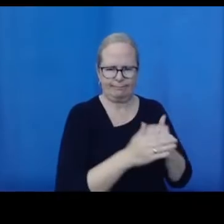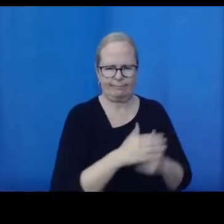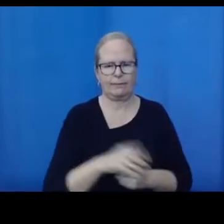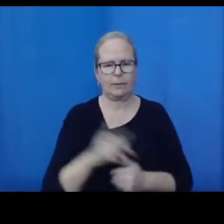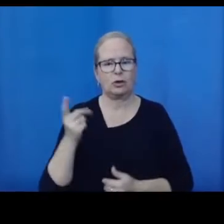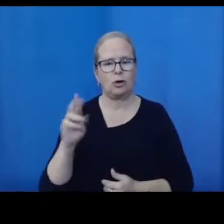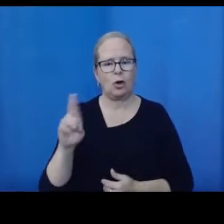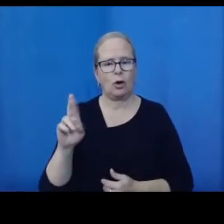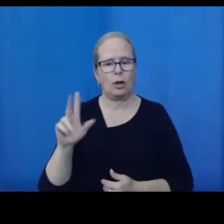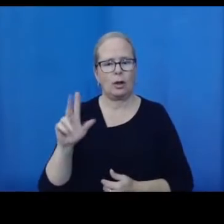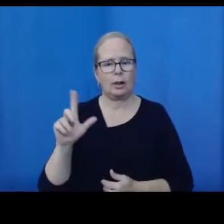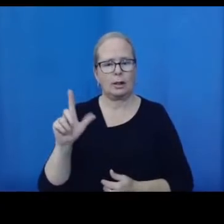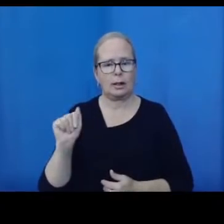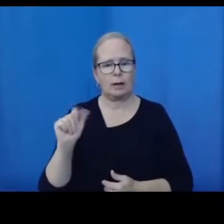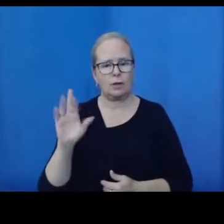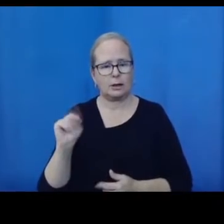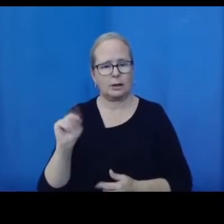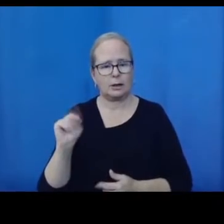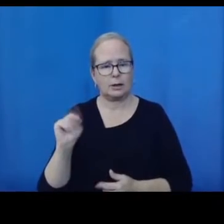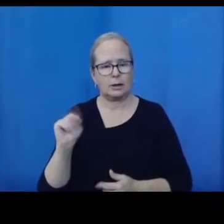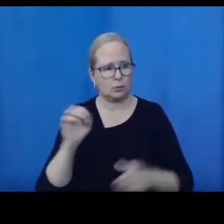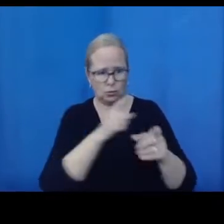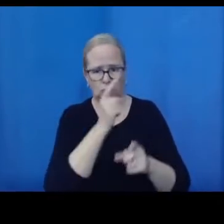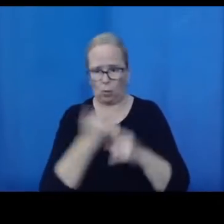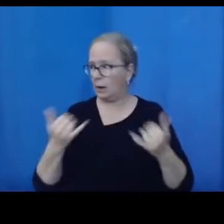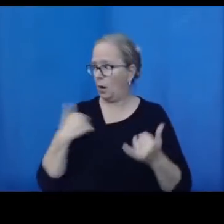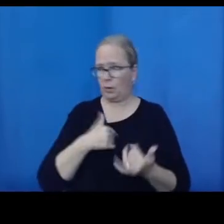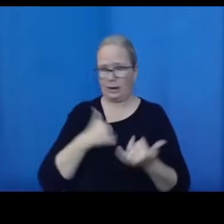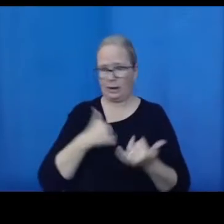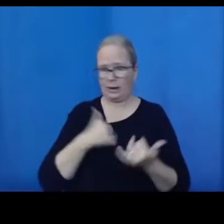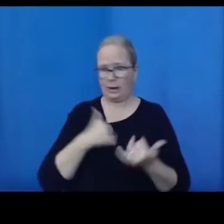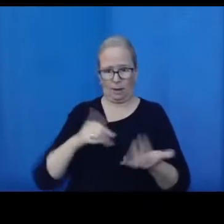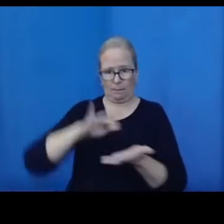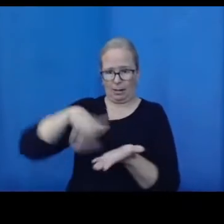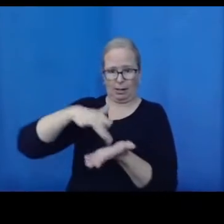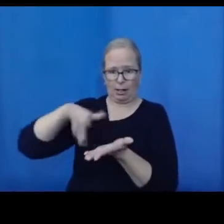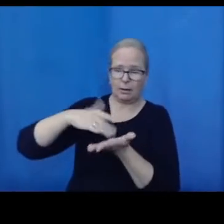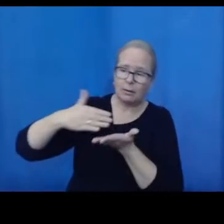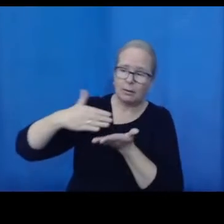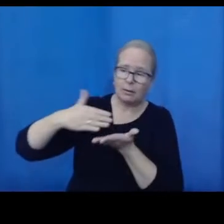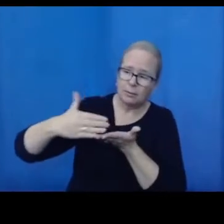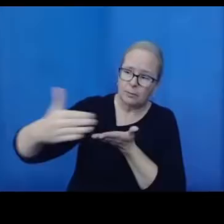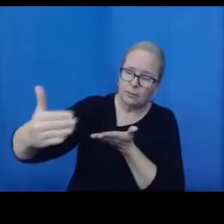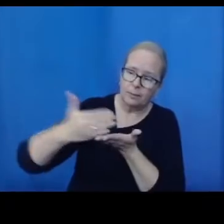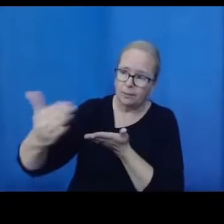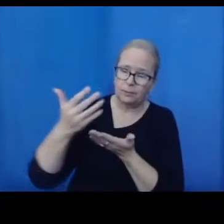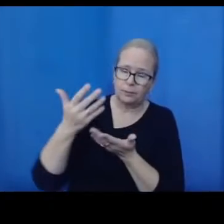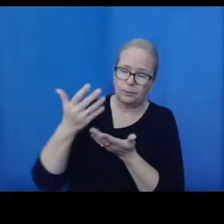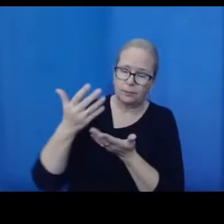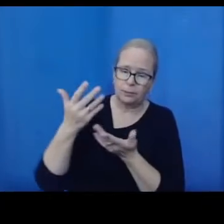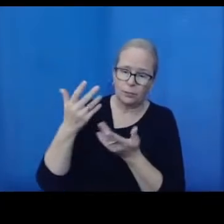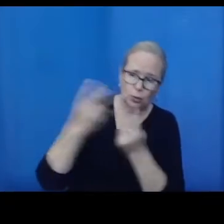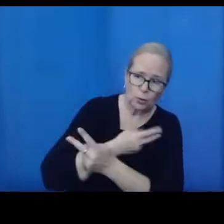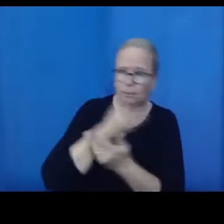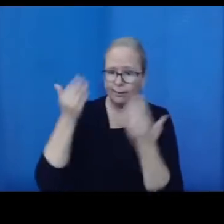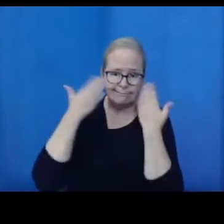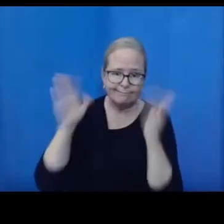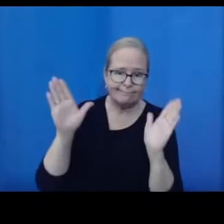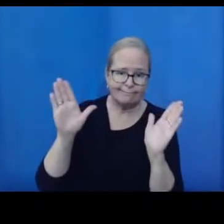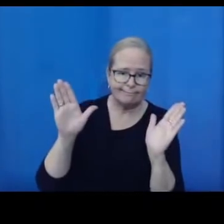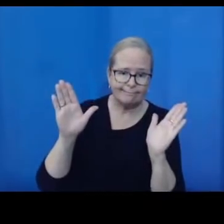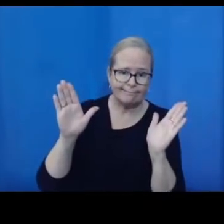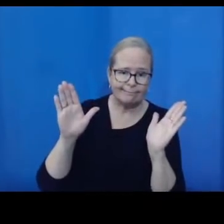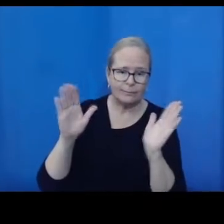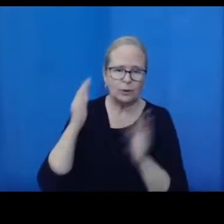or more of the same. And some days it feels like Groundhog Day, and some days it feels like this looming disaster in front of us. And so